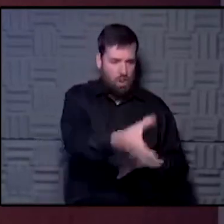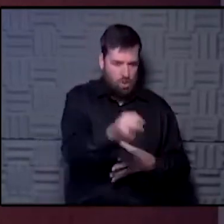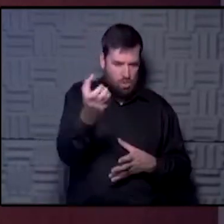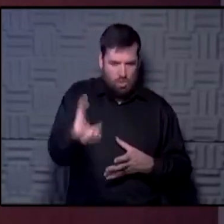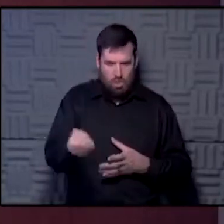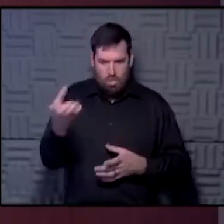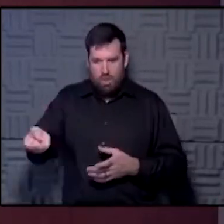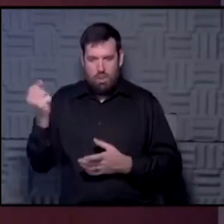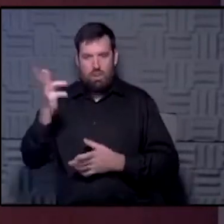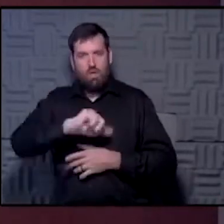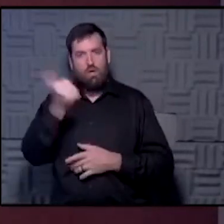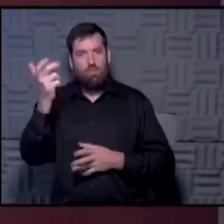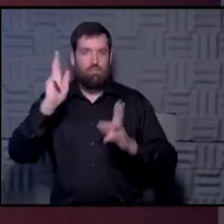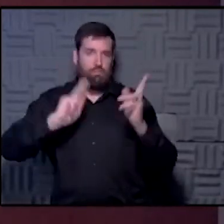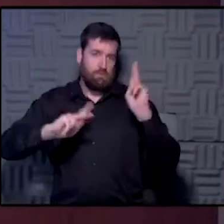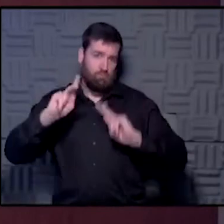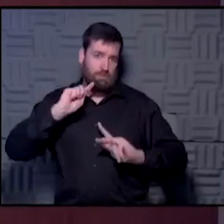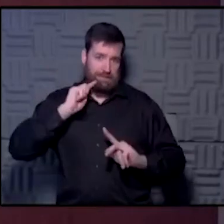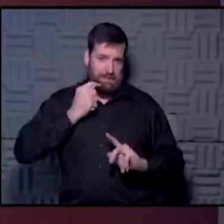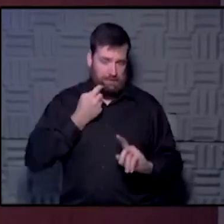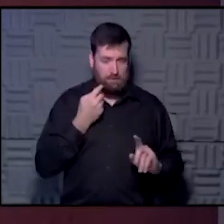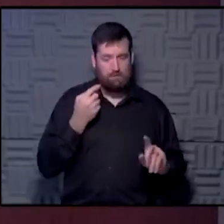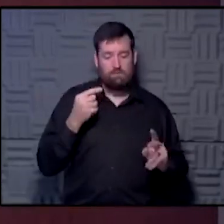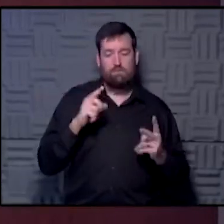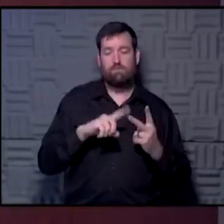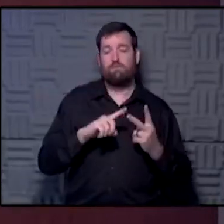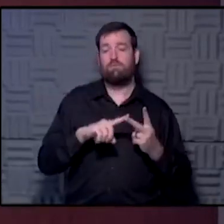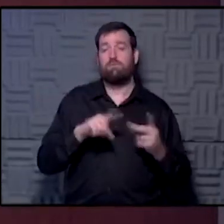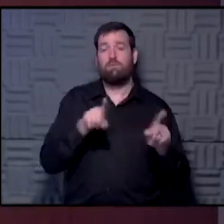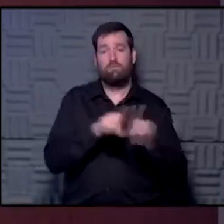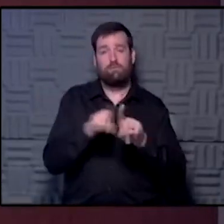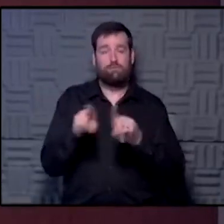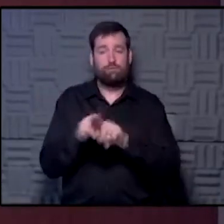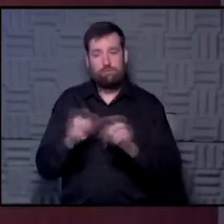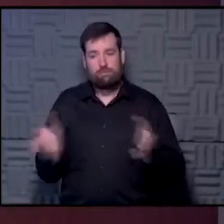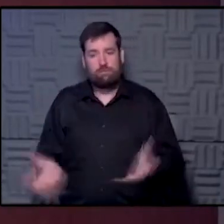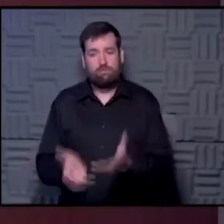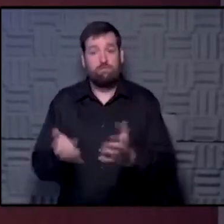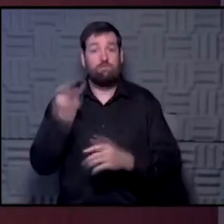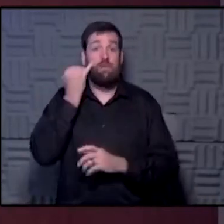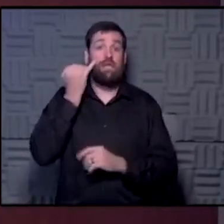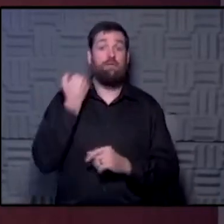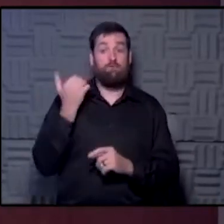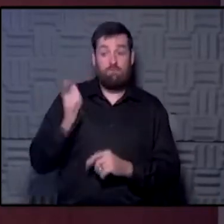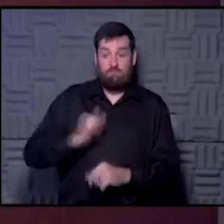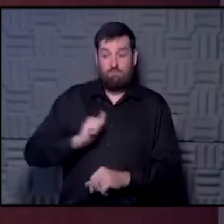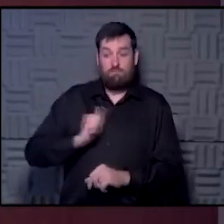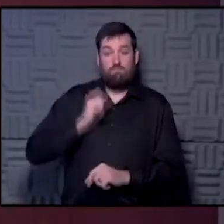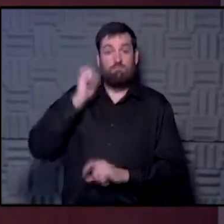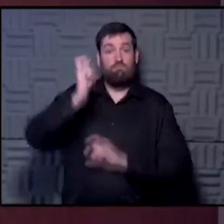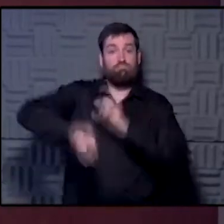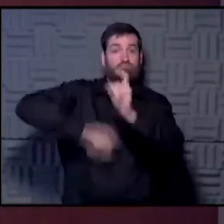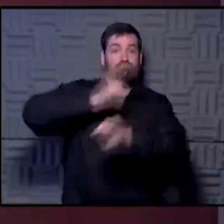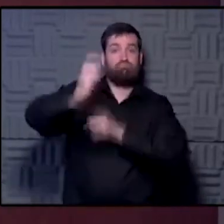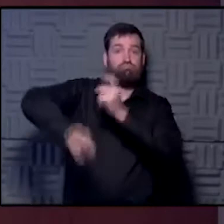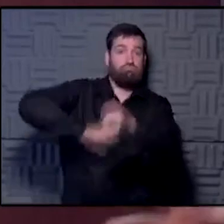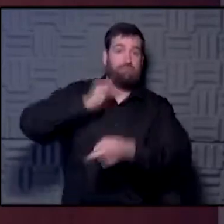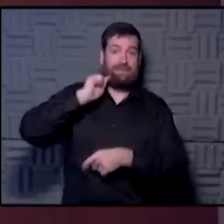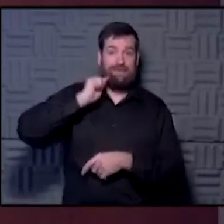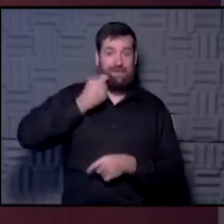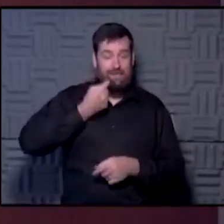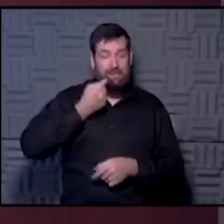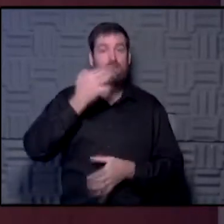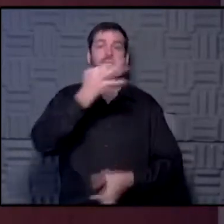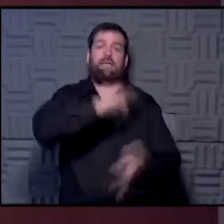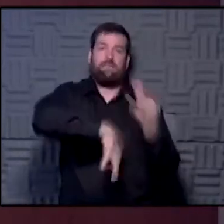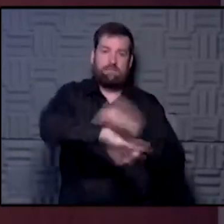else's candy bucket, and also encouraging, if you're handing out candy yourself, that you're the one handing it out rather